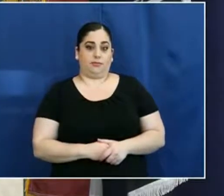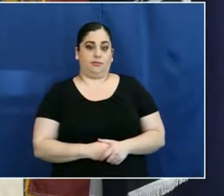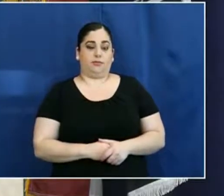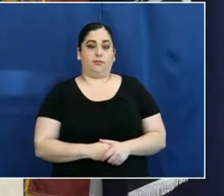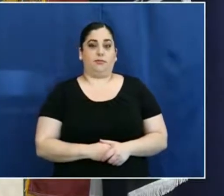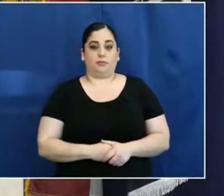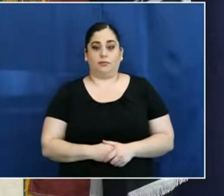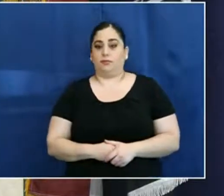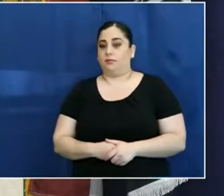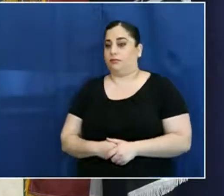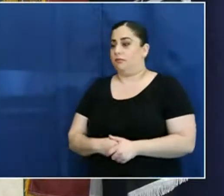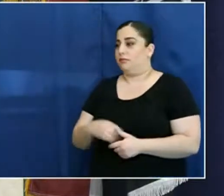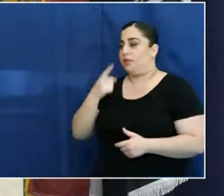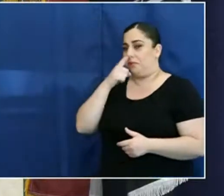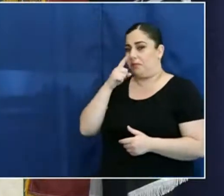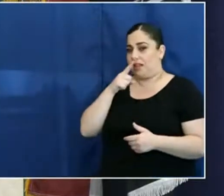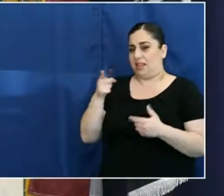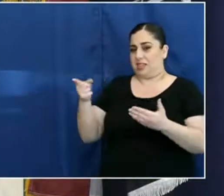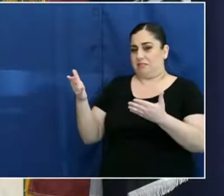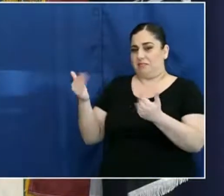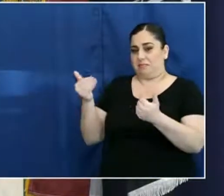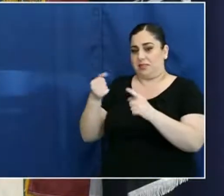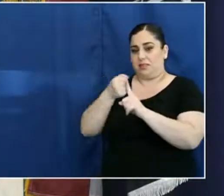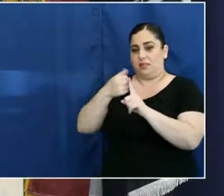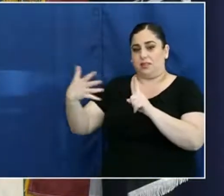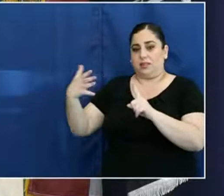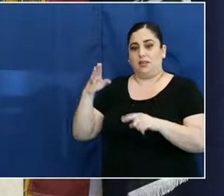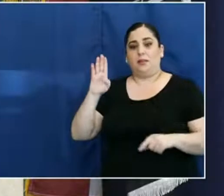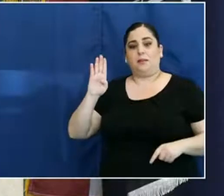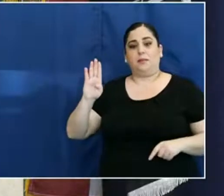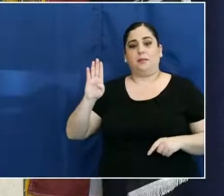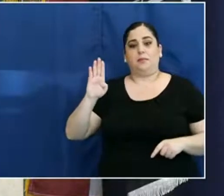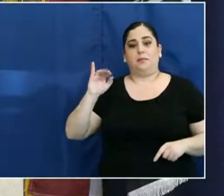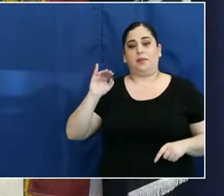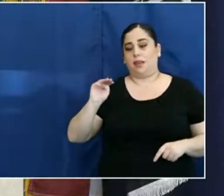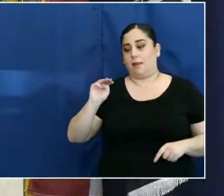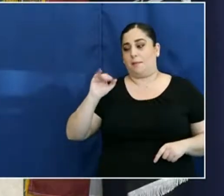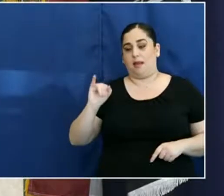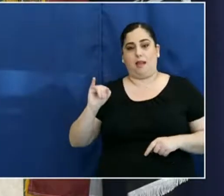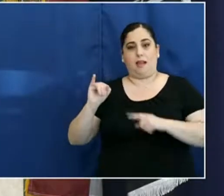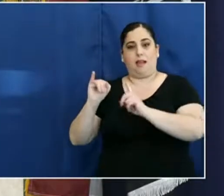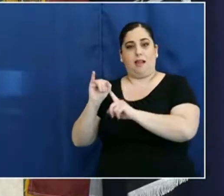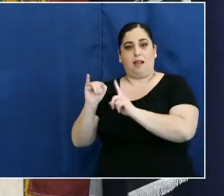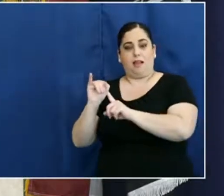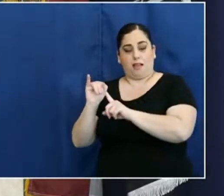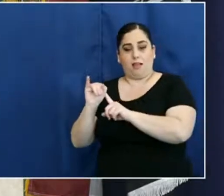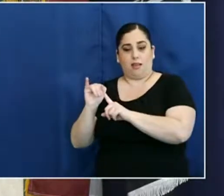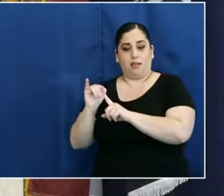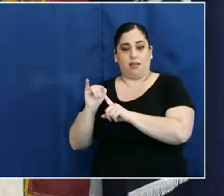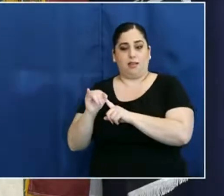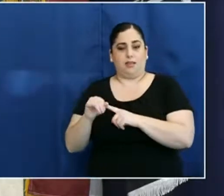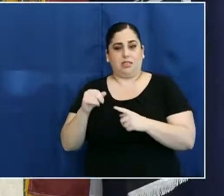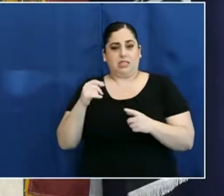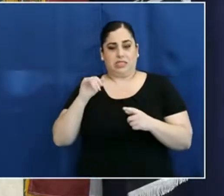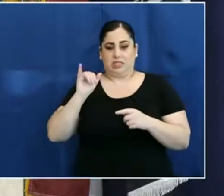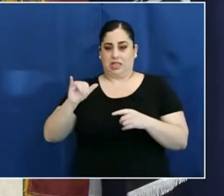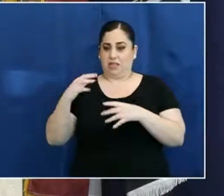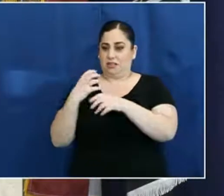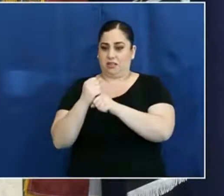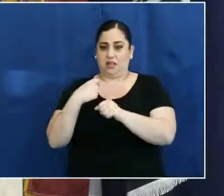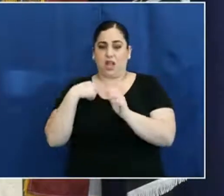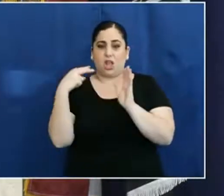at the state's website today, I don't see where they've added the additional conditions that San Diego County has added.